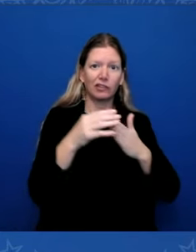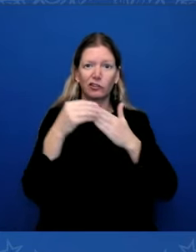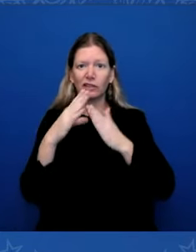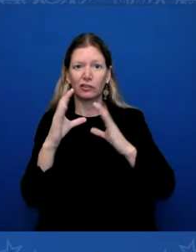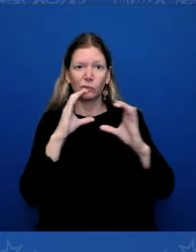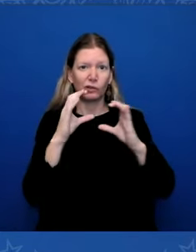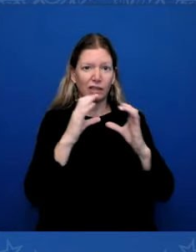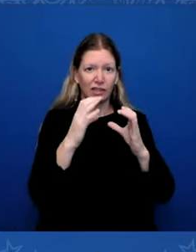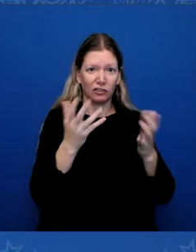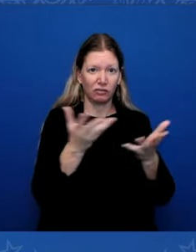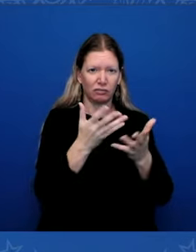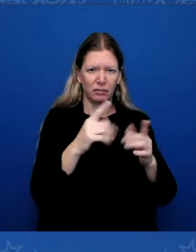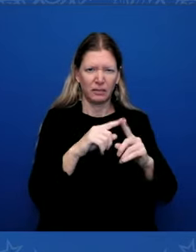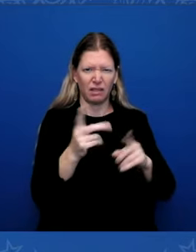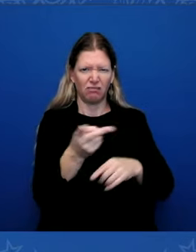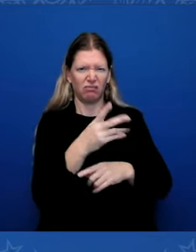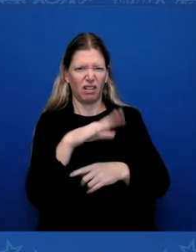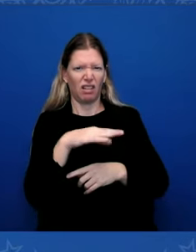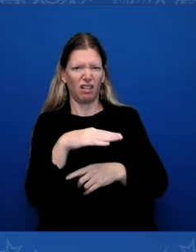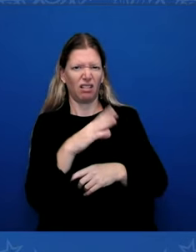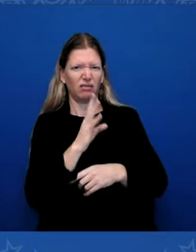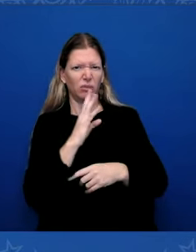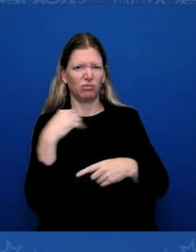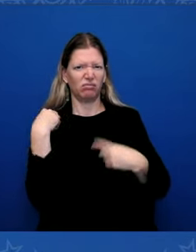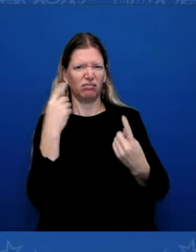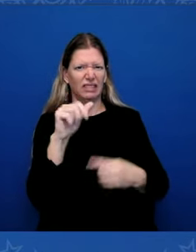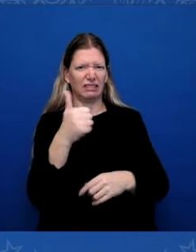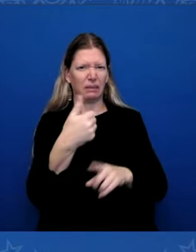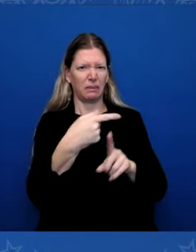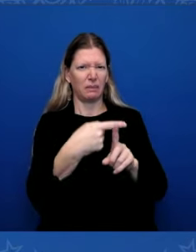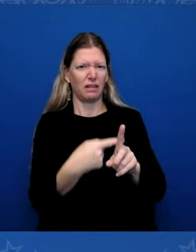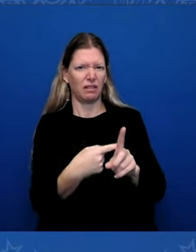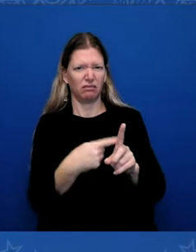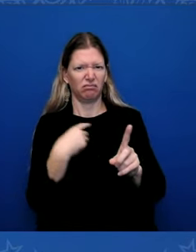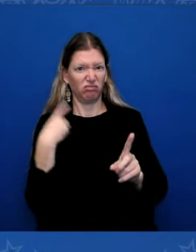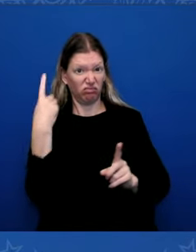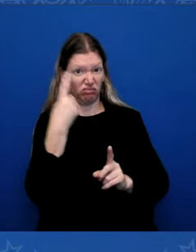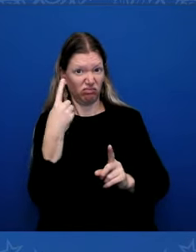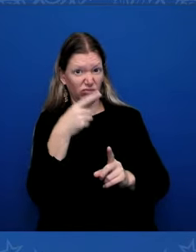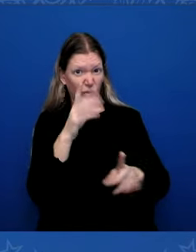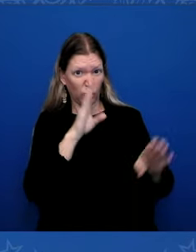relationship, and what are you going to do about it? And then, if I may, on Ukraine, sir,